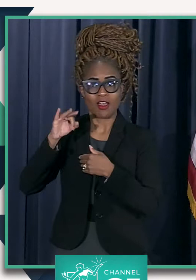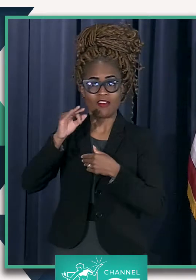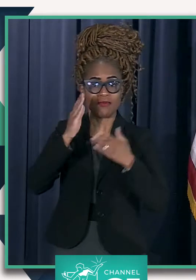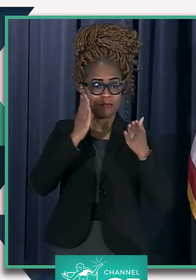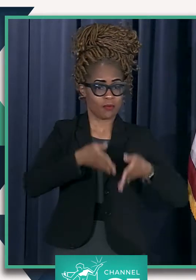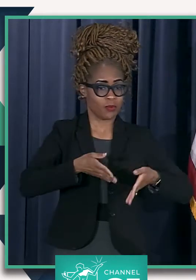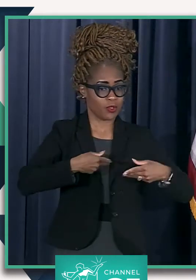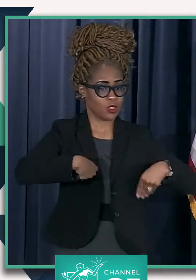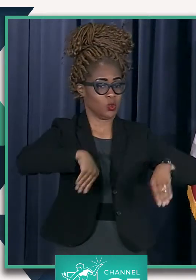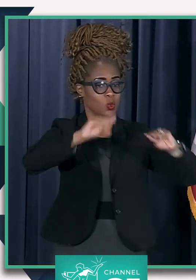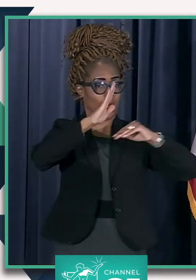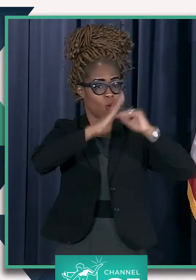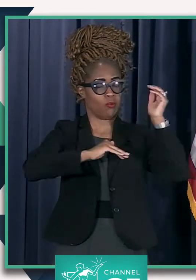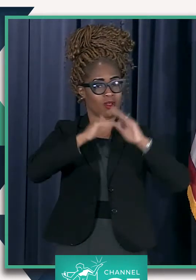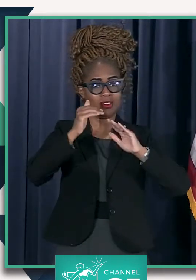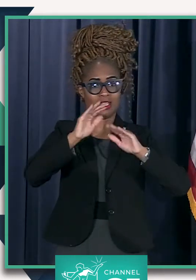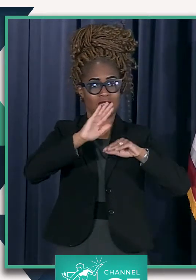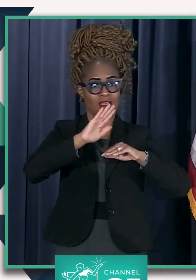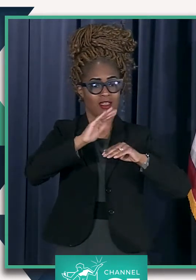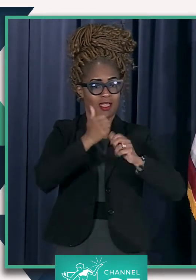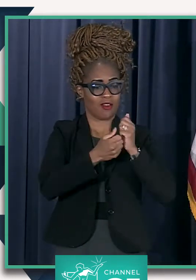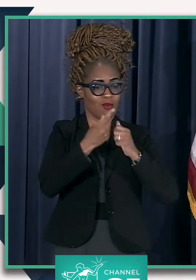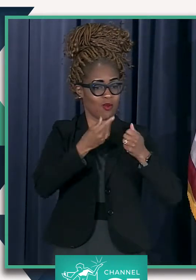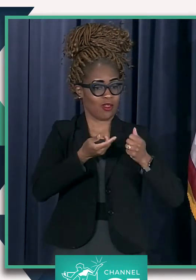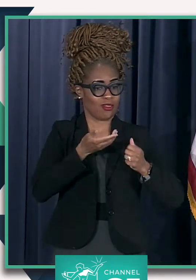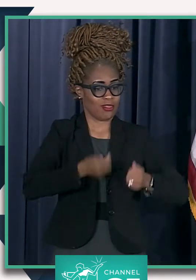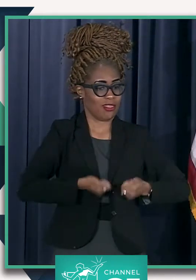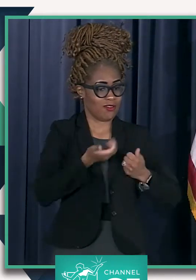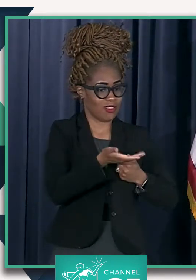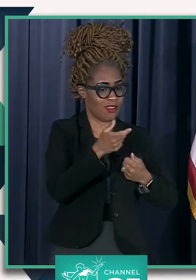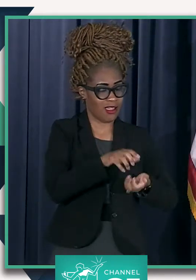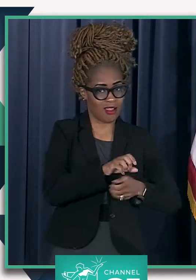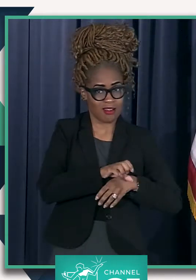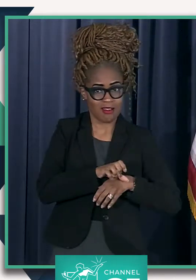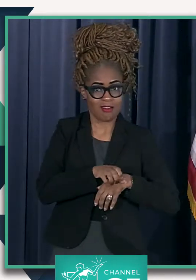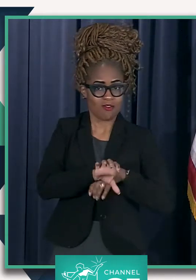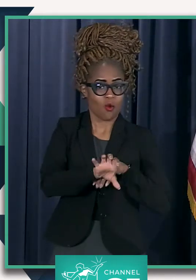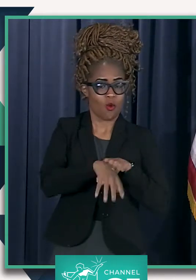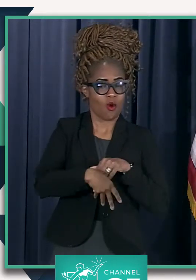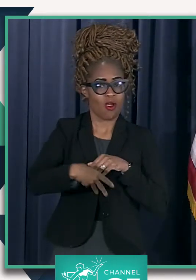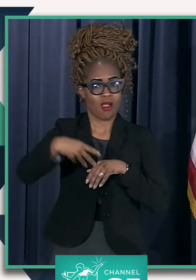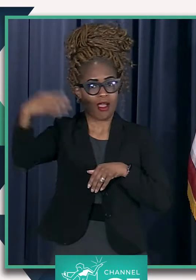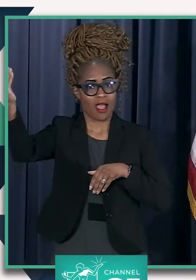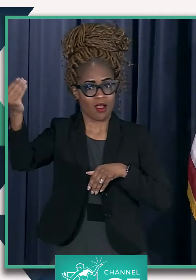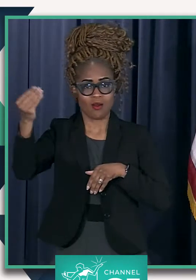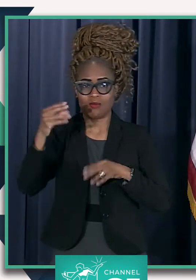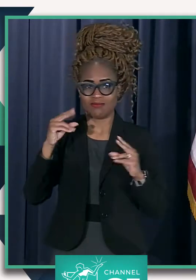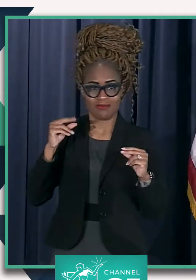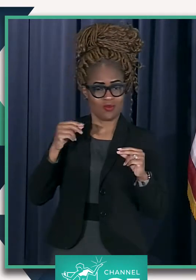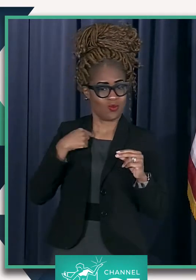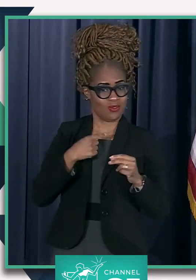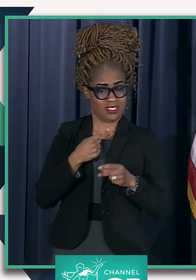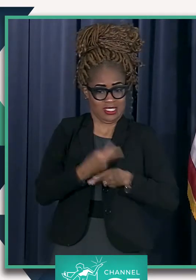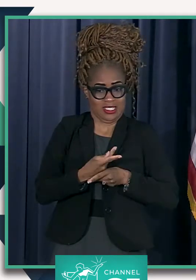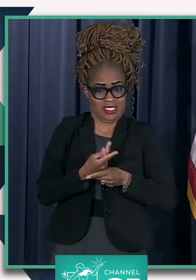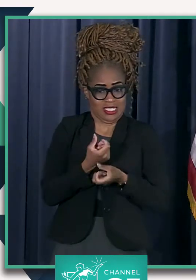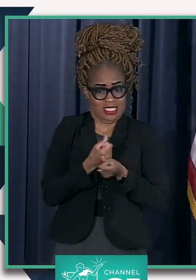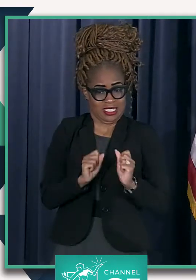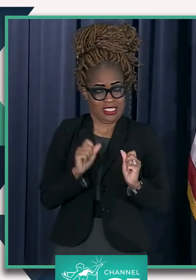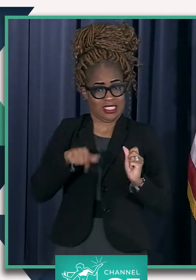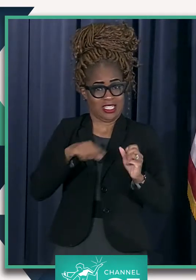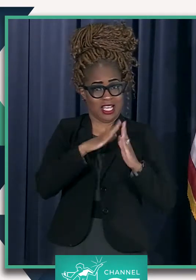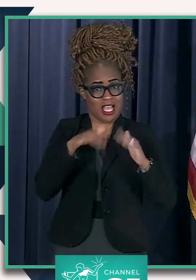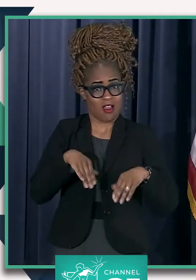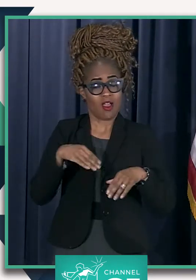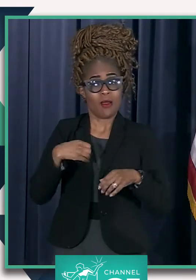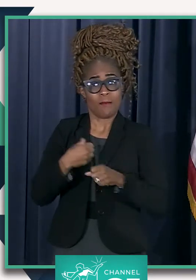not making excuses. We're getting involved. We are preserving this housing, and whenever there's new housing, we're making sure